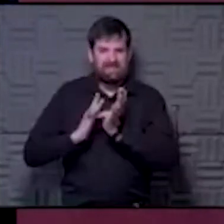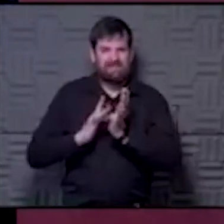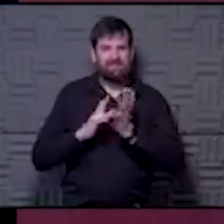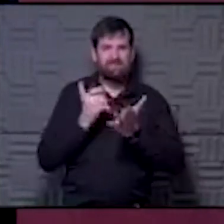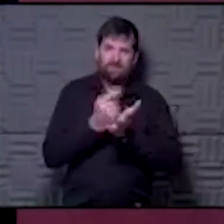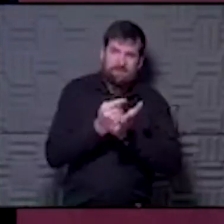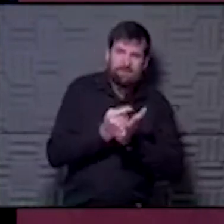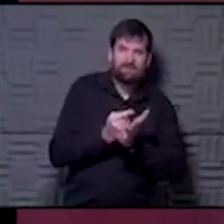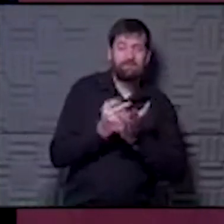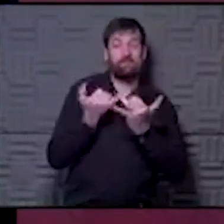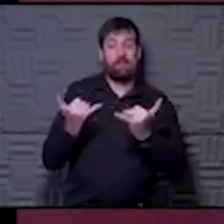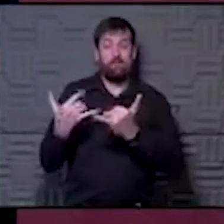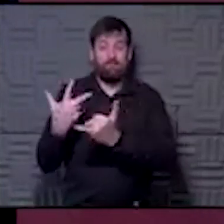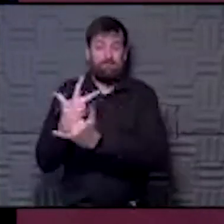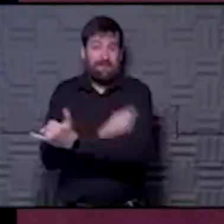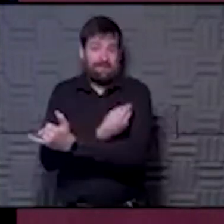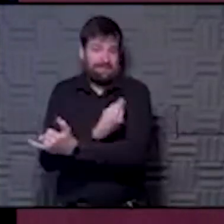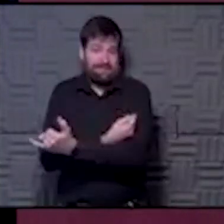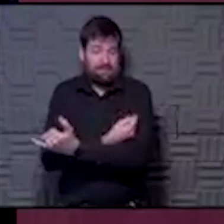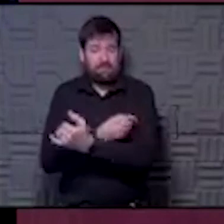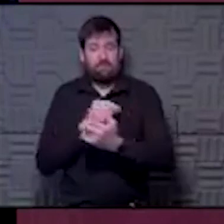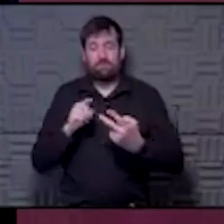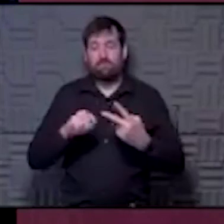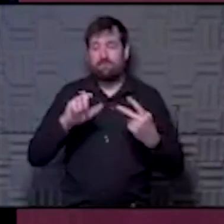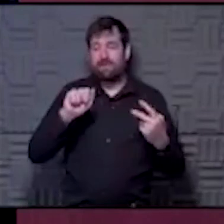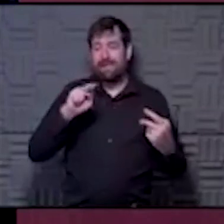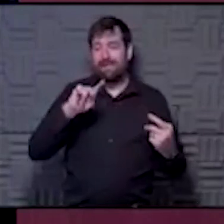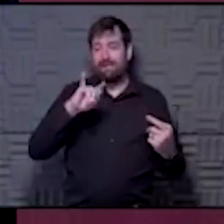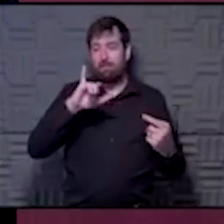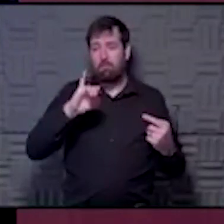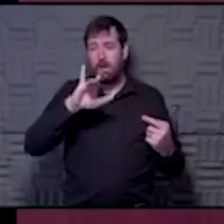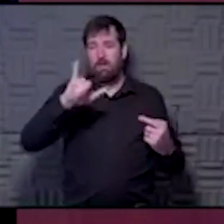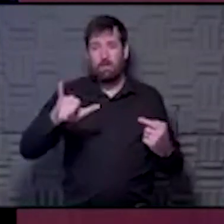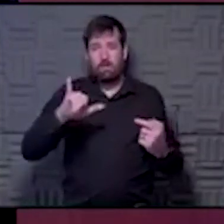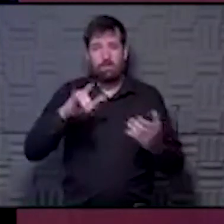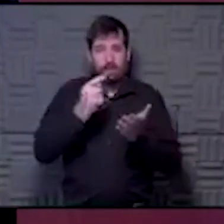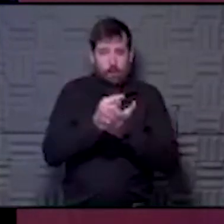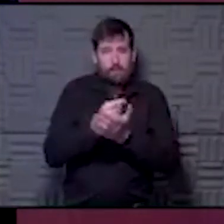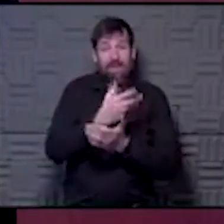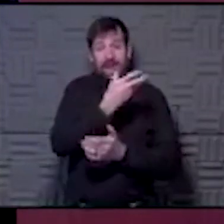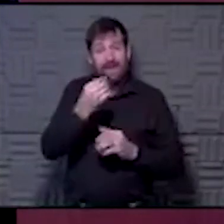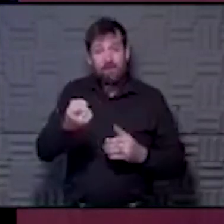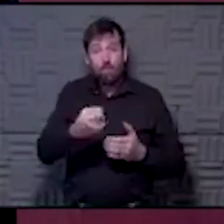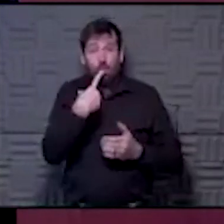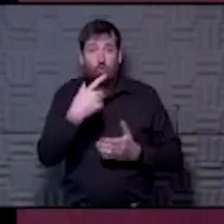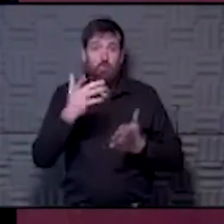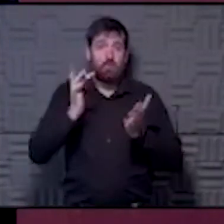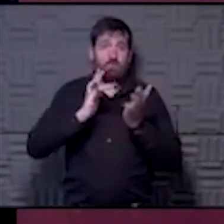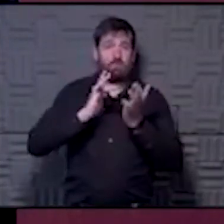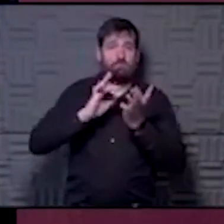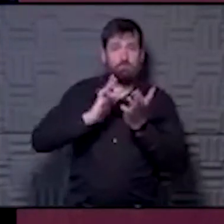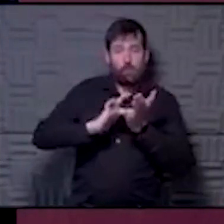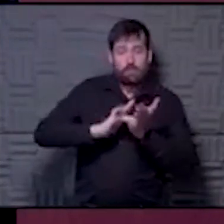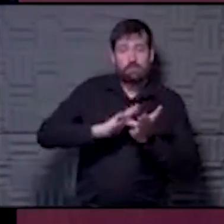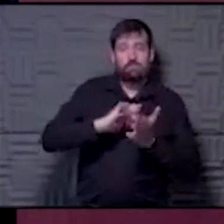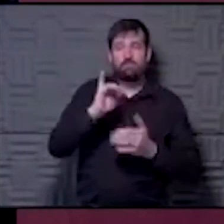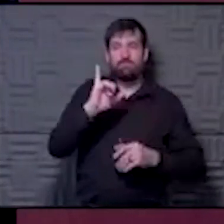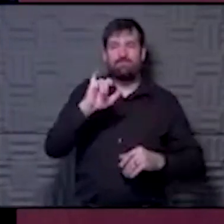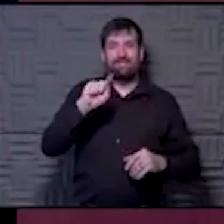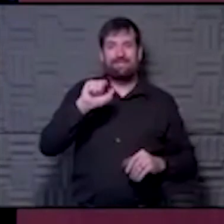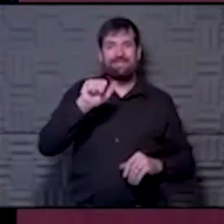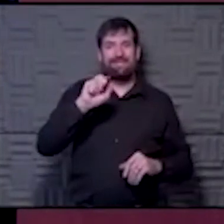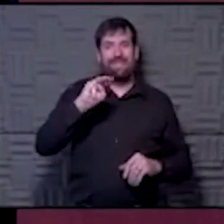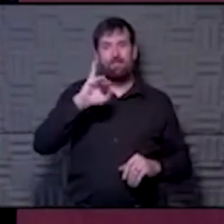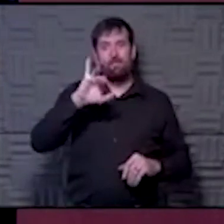had vaccines and monoclonal antibodies, and I think oral therapy for this, as things like Tamiflu kind of